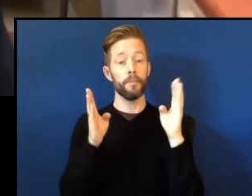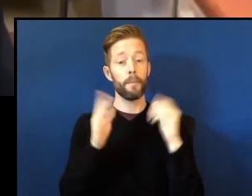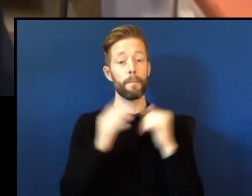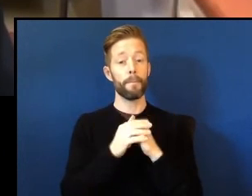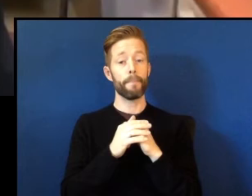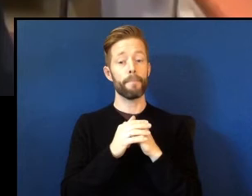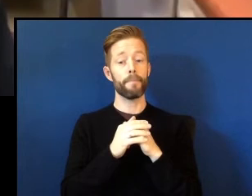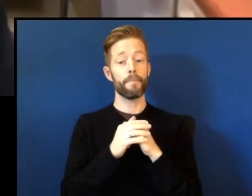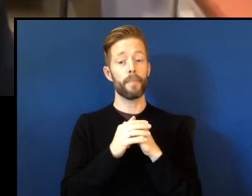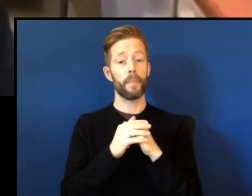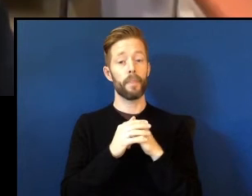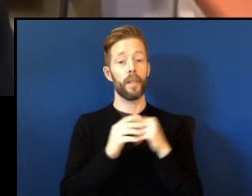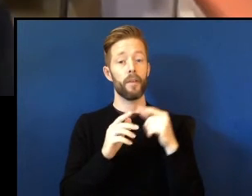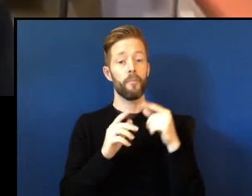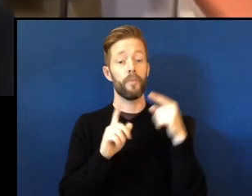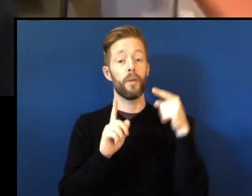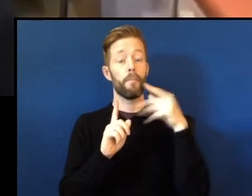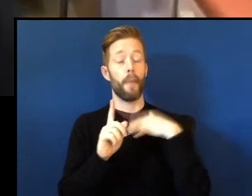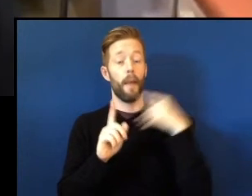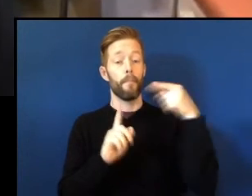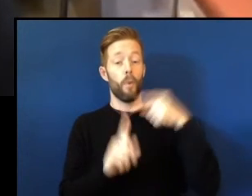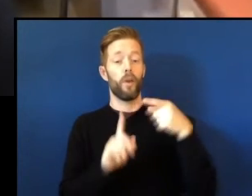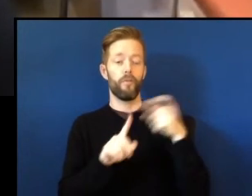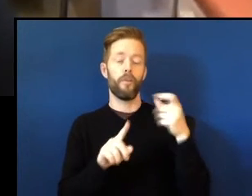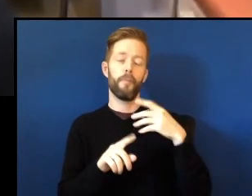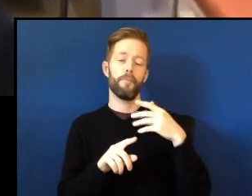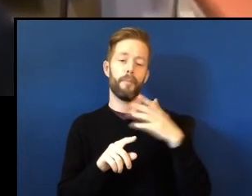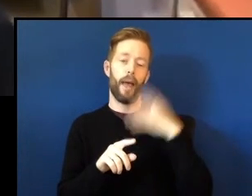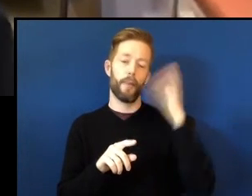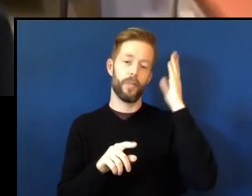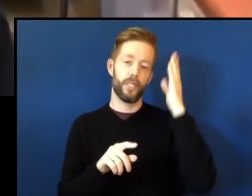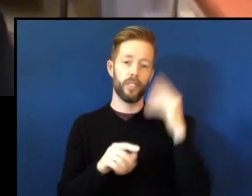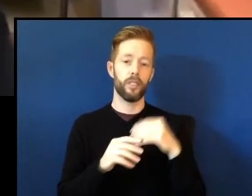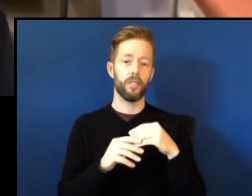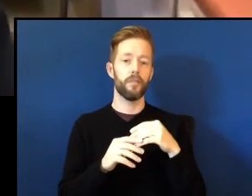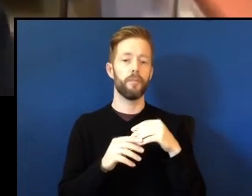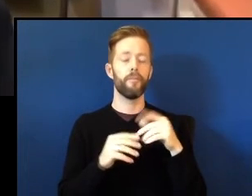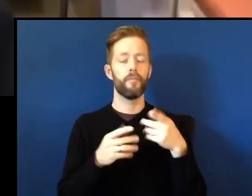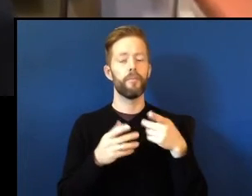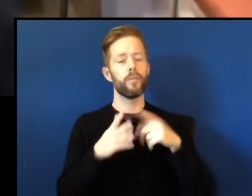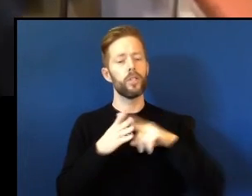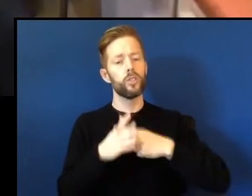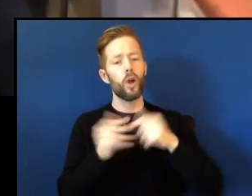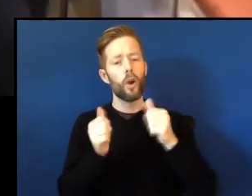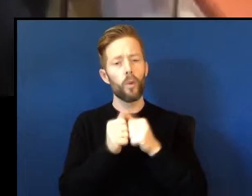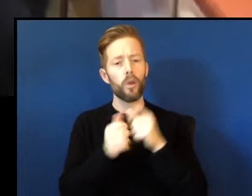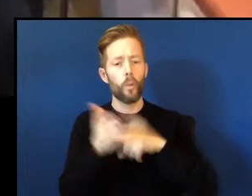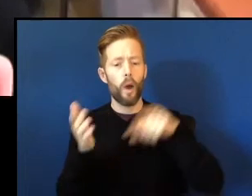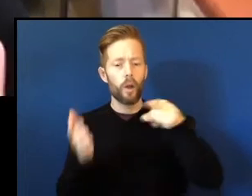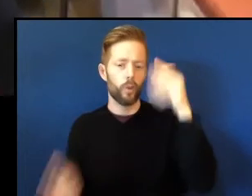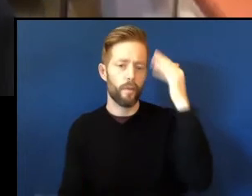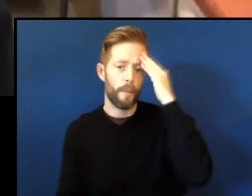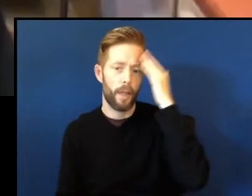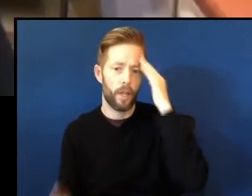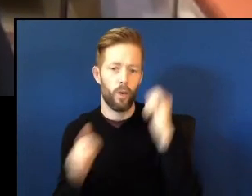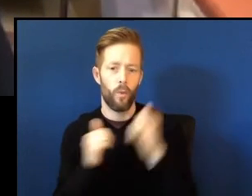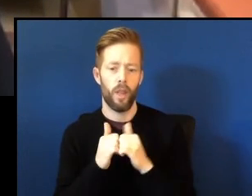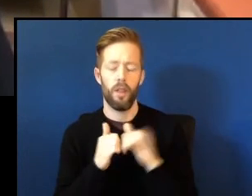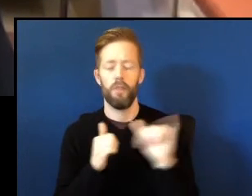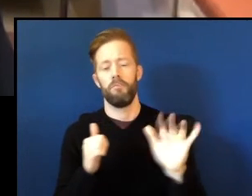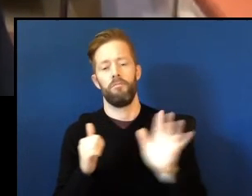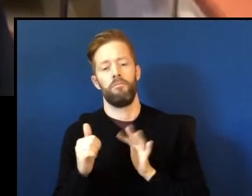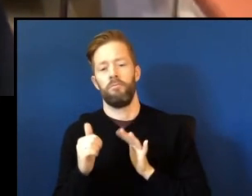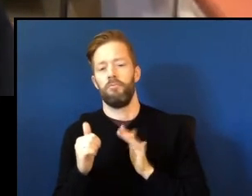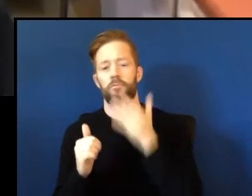that I had made in the recorded presentation about starting with what you're familiar with is a great place to